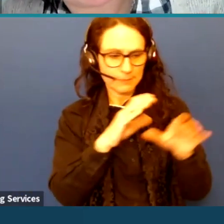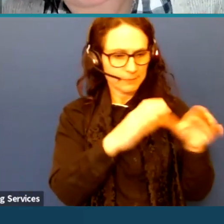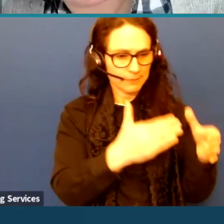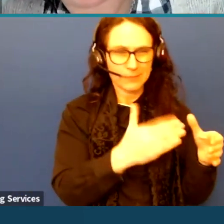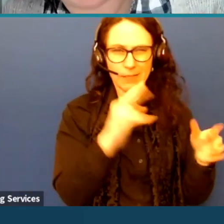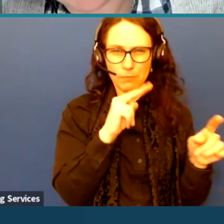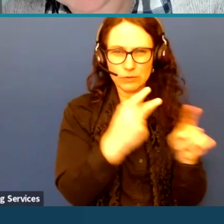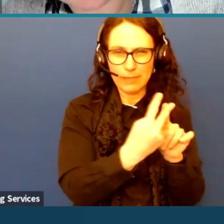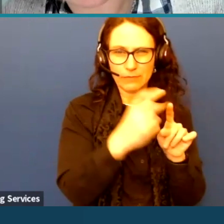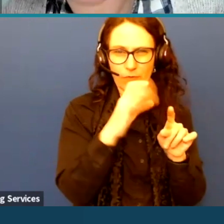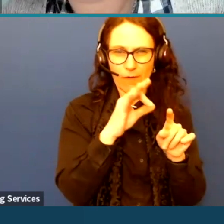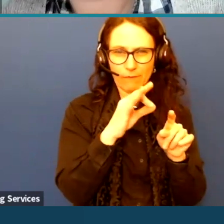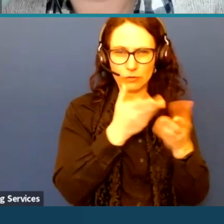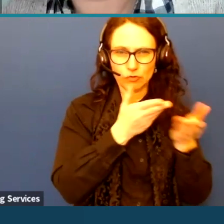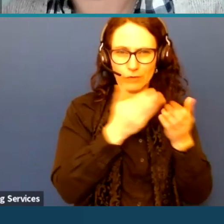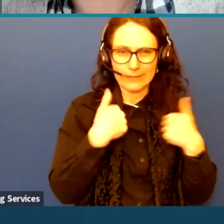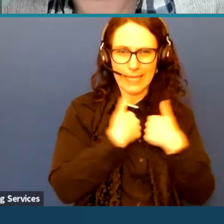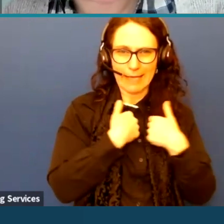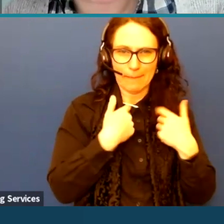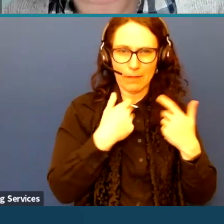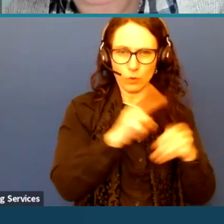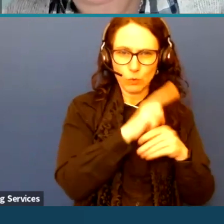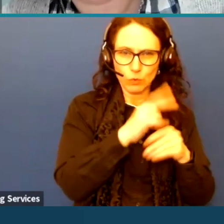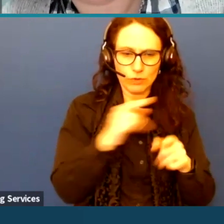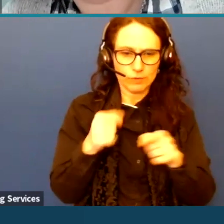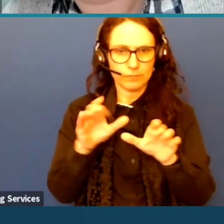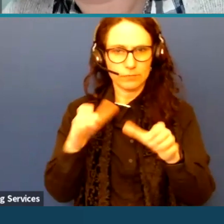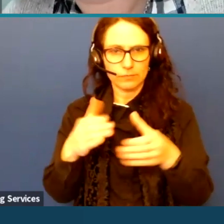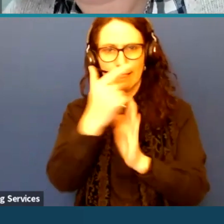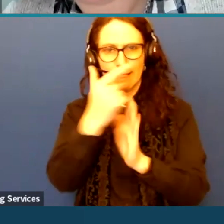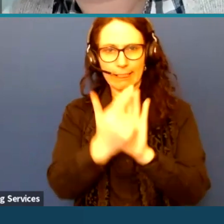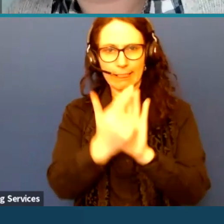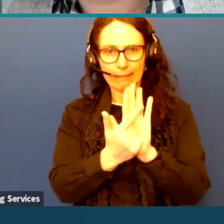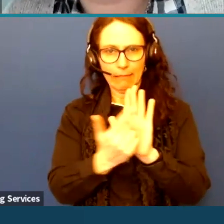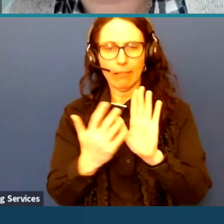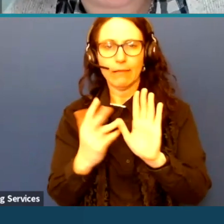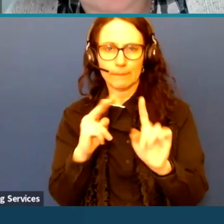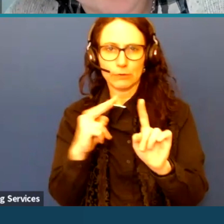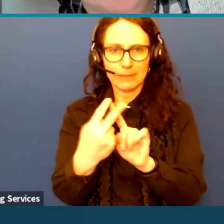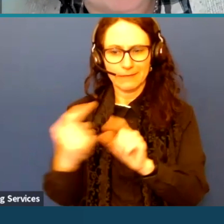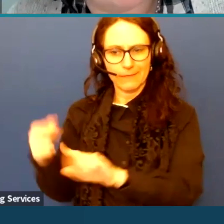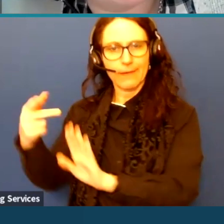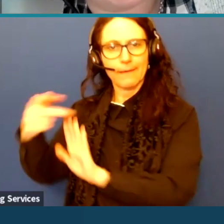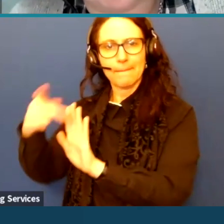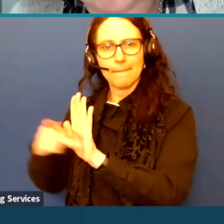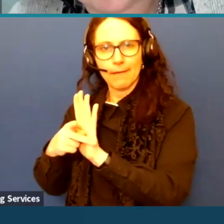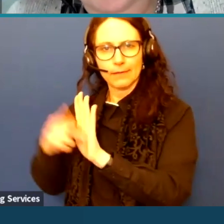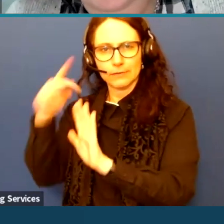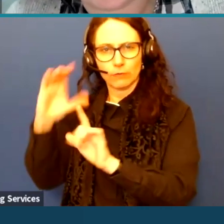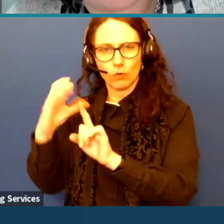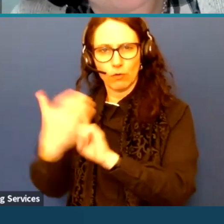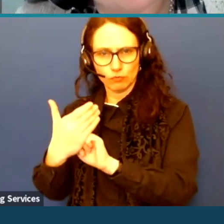of a service animal handler, the legal perspective, and finally, policies for cultural